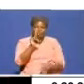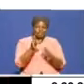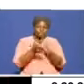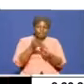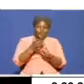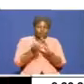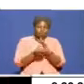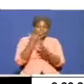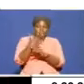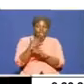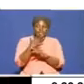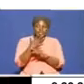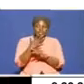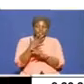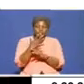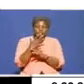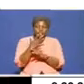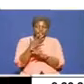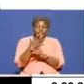world.